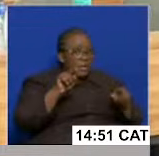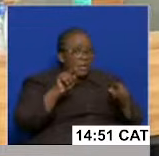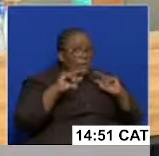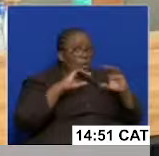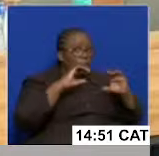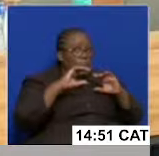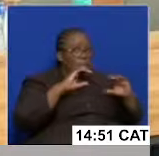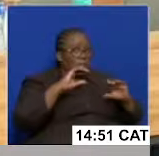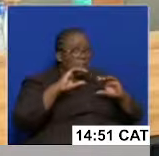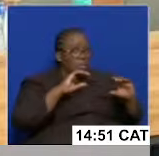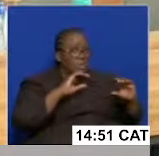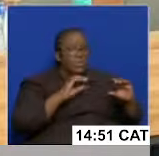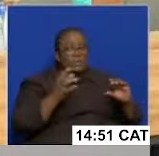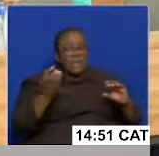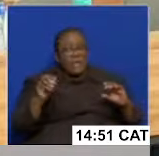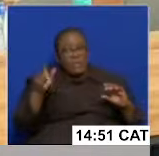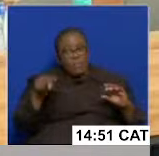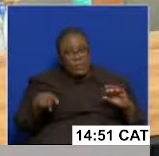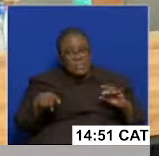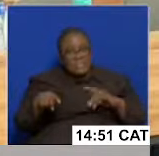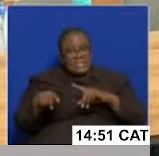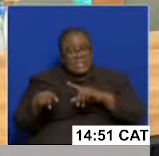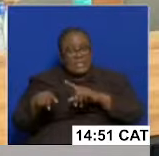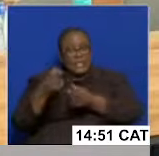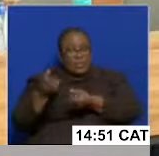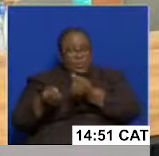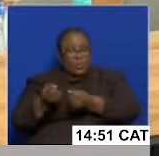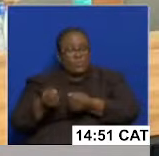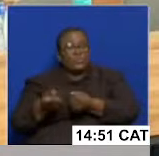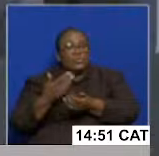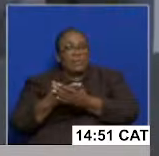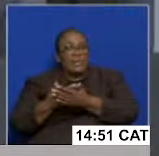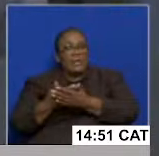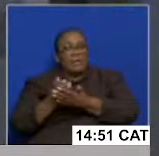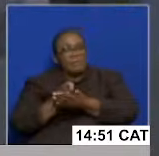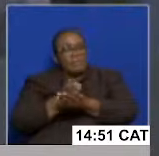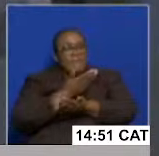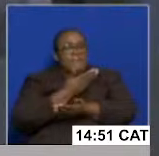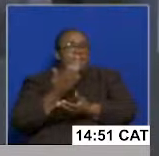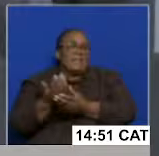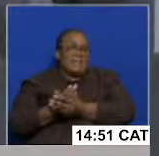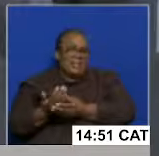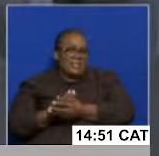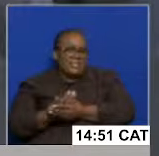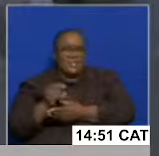side who can make the case go away. You're not aware that that was done?